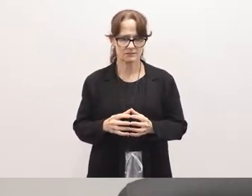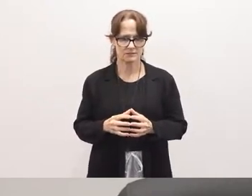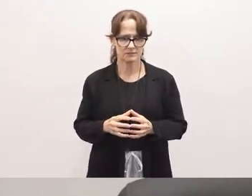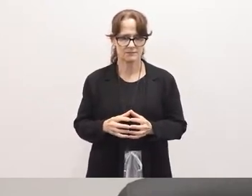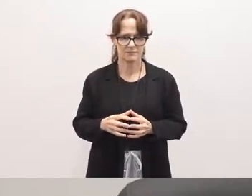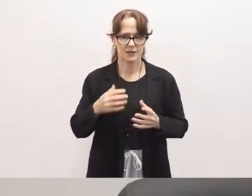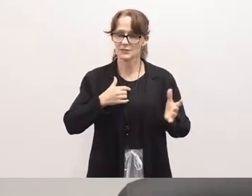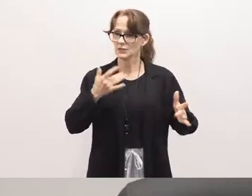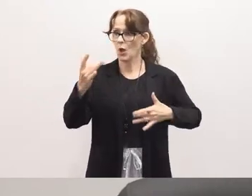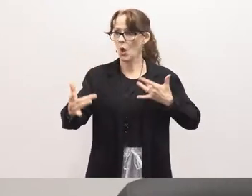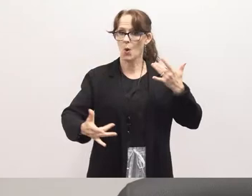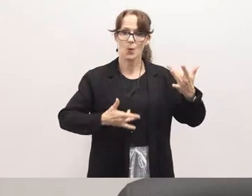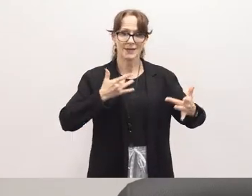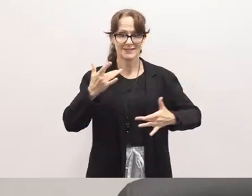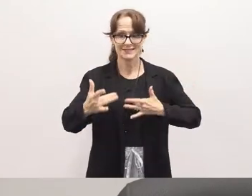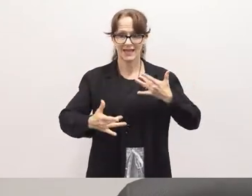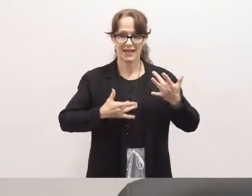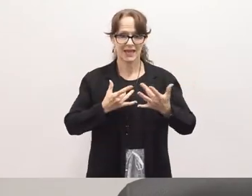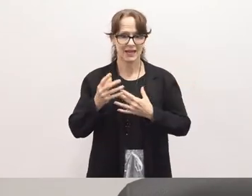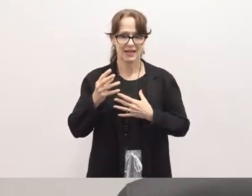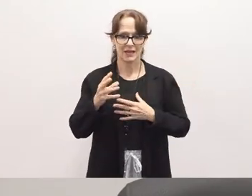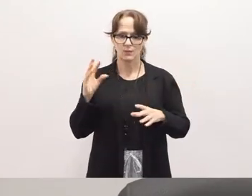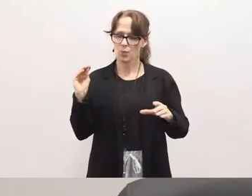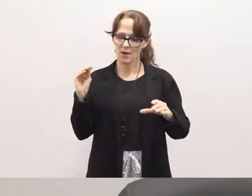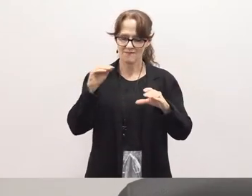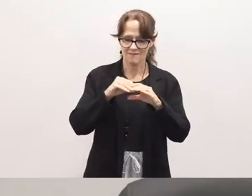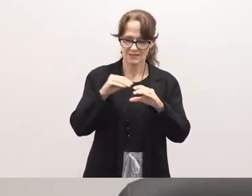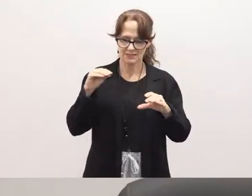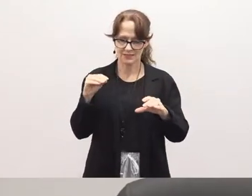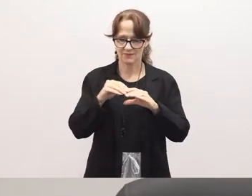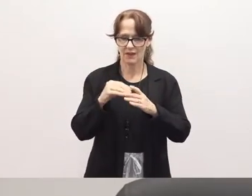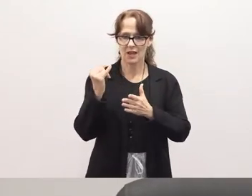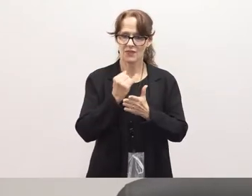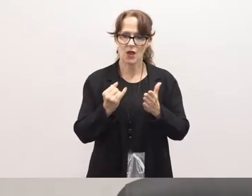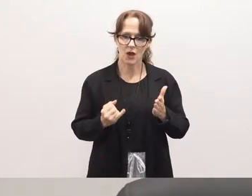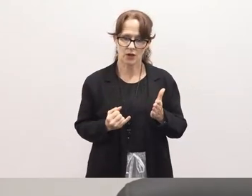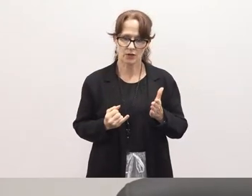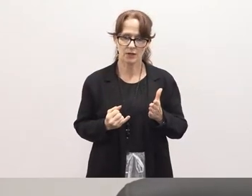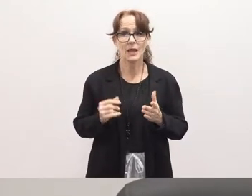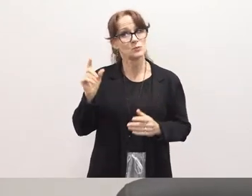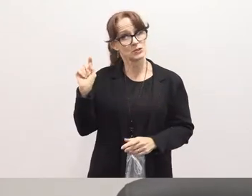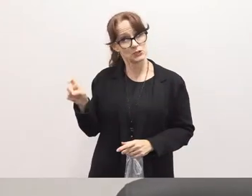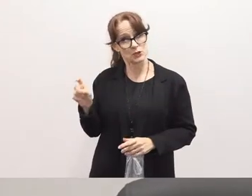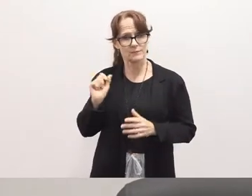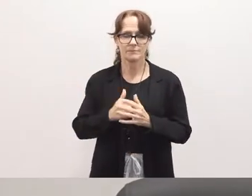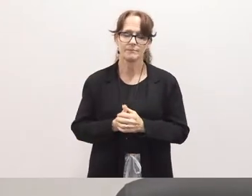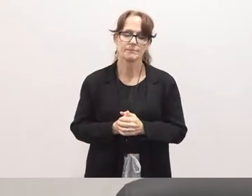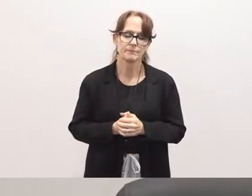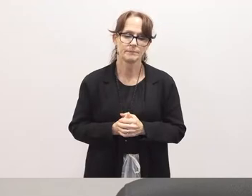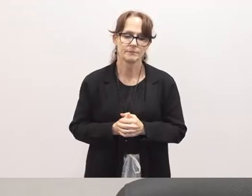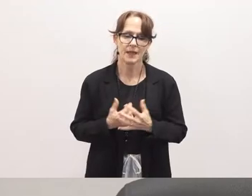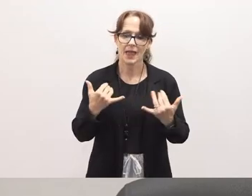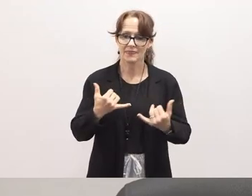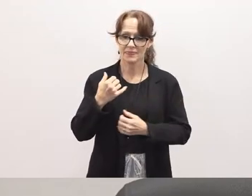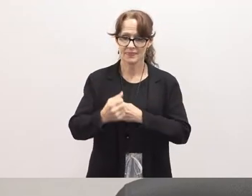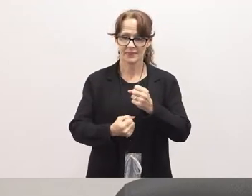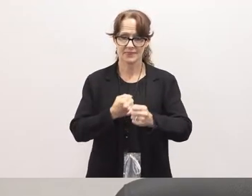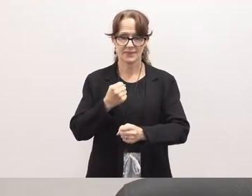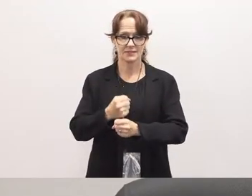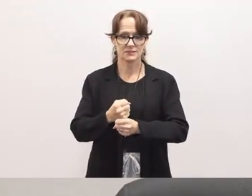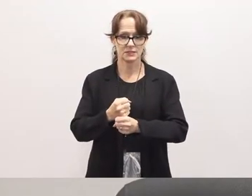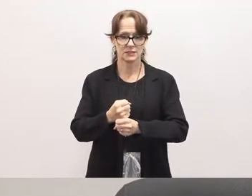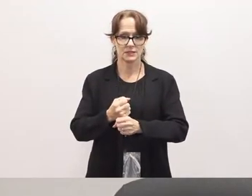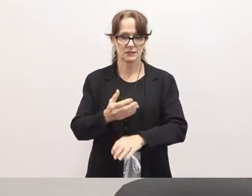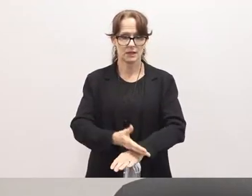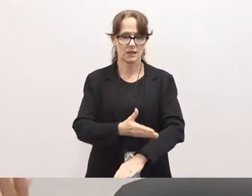So exciting that we are investing in the arts, as we should. And then also this year,